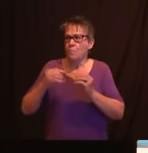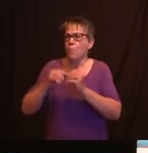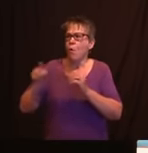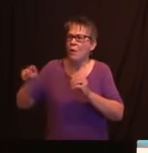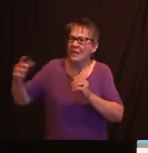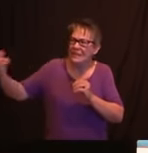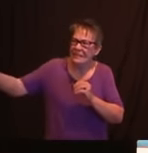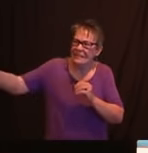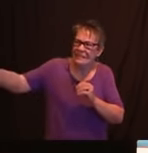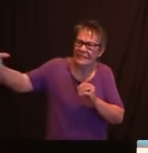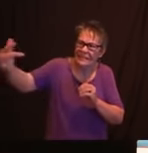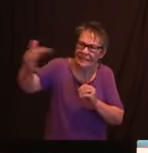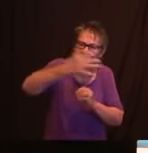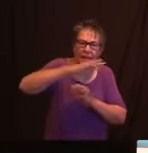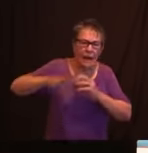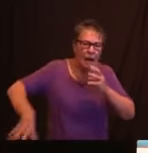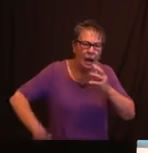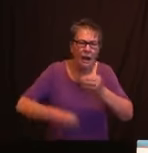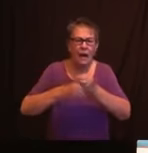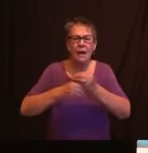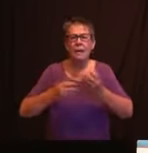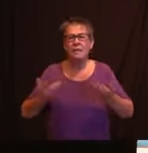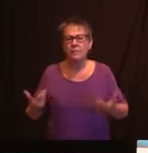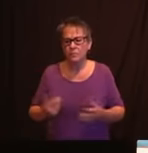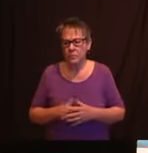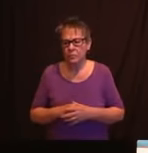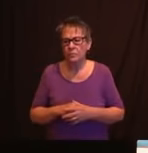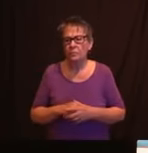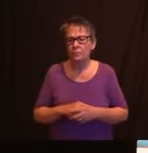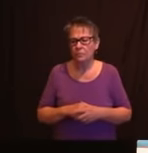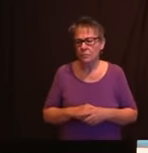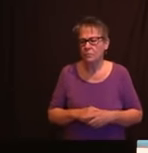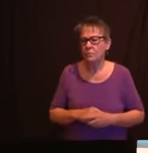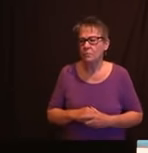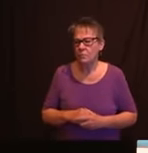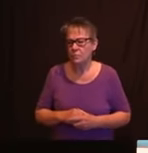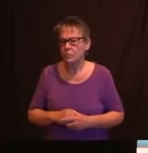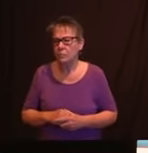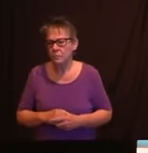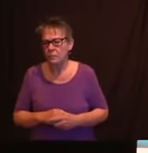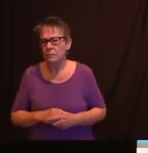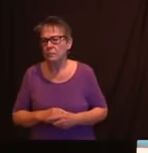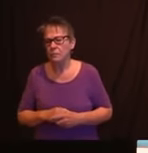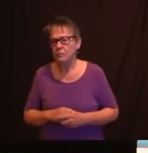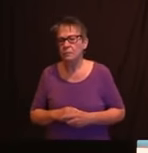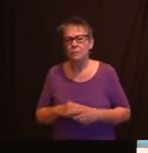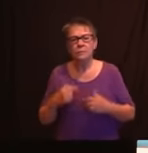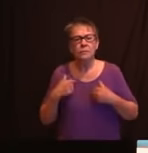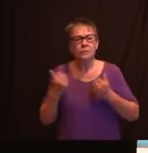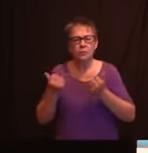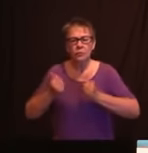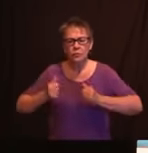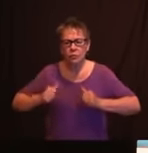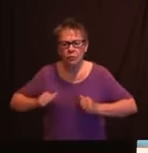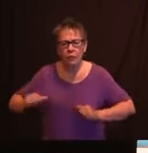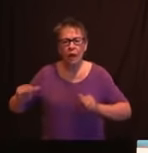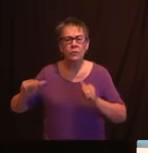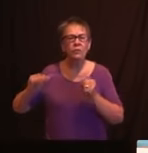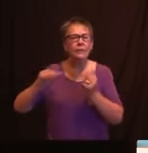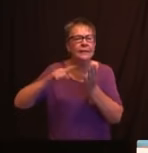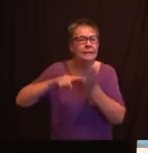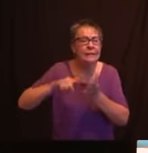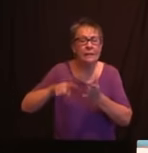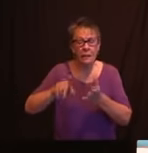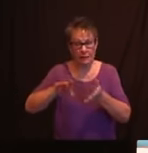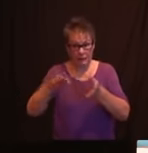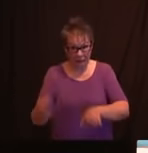also looking at the concept of the cases, probable deaths as well. But, again, it takes a bit